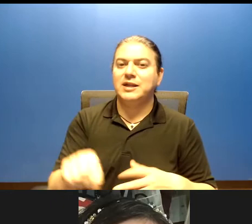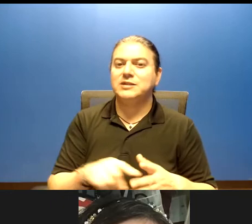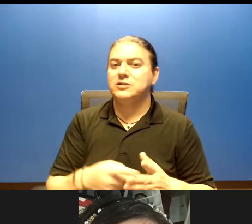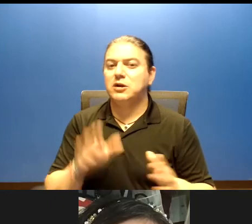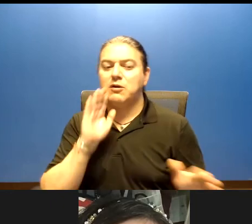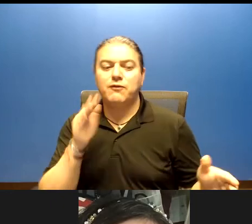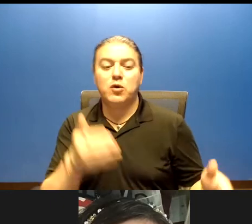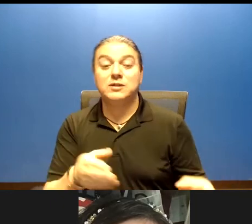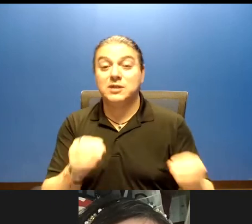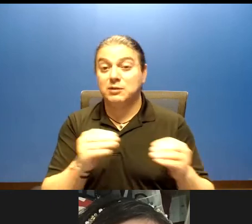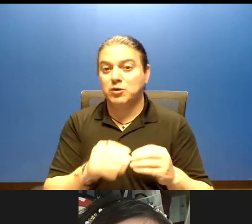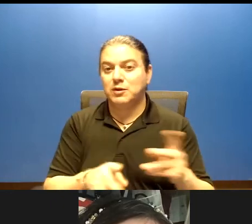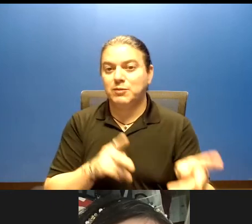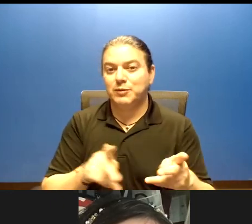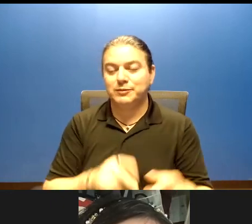on people.